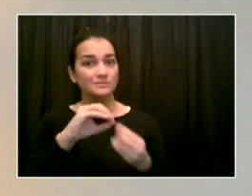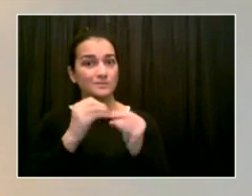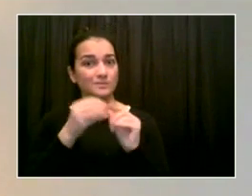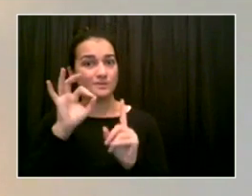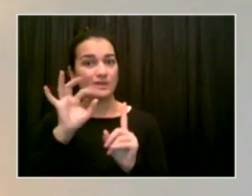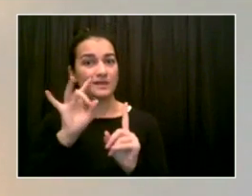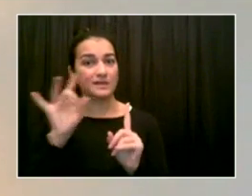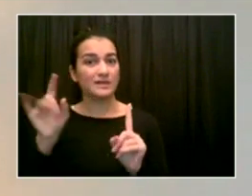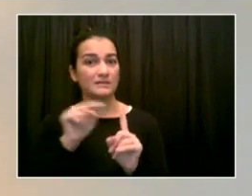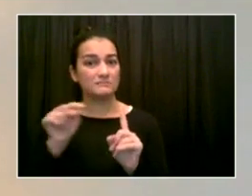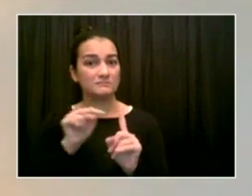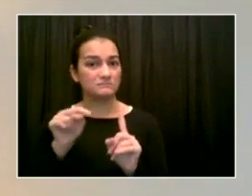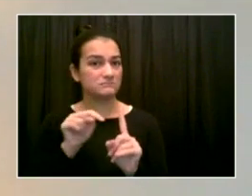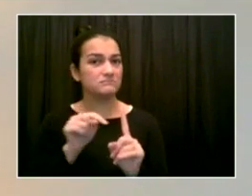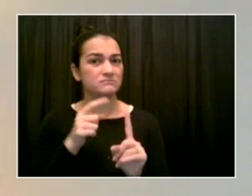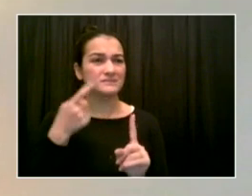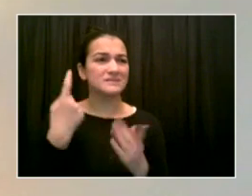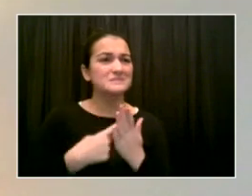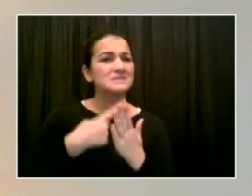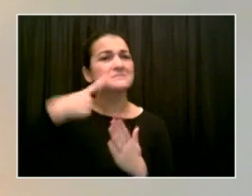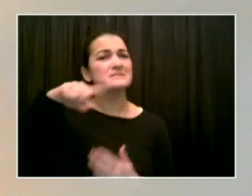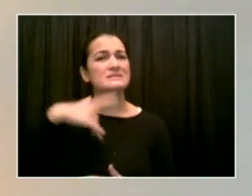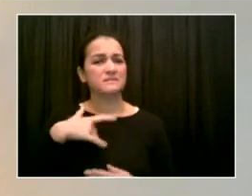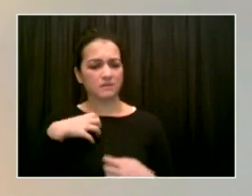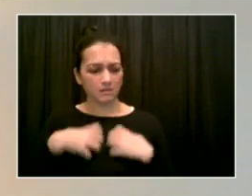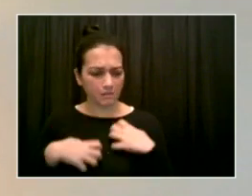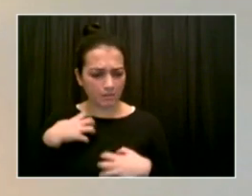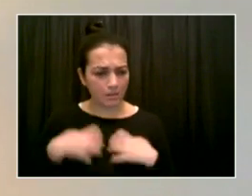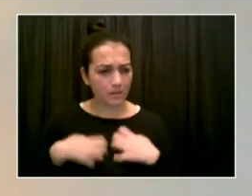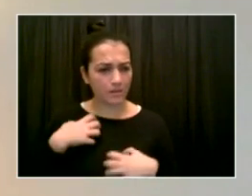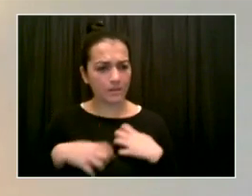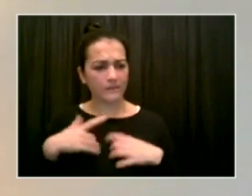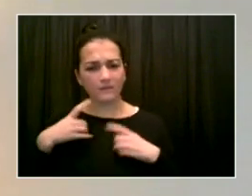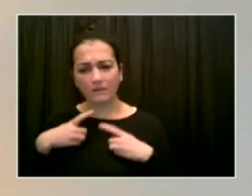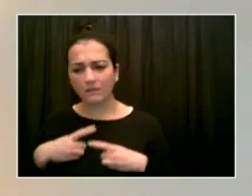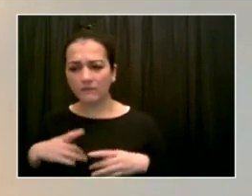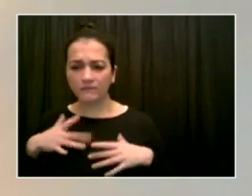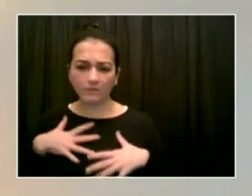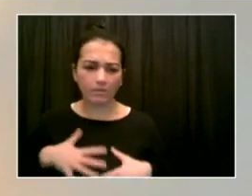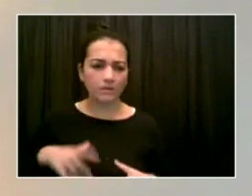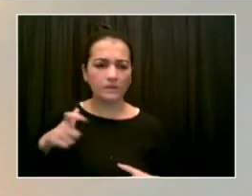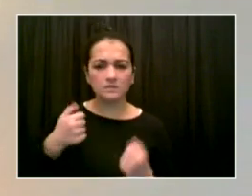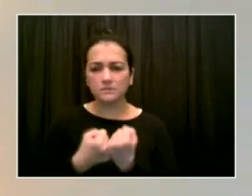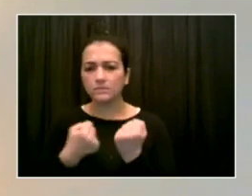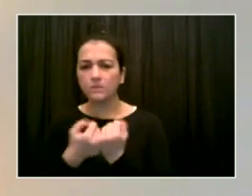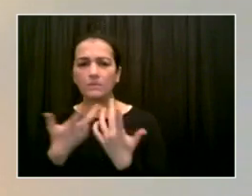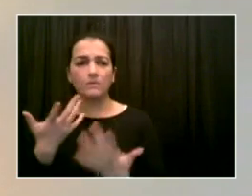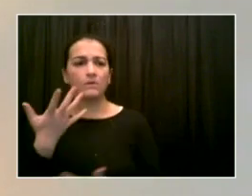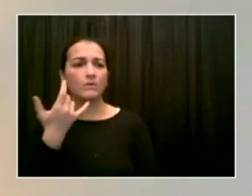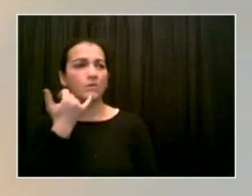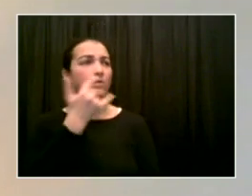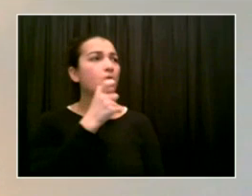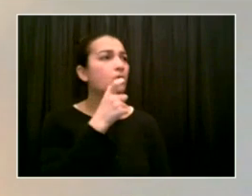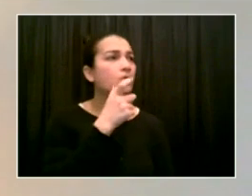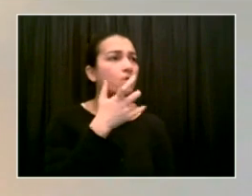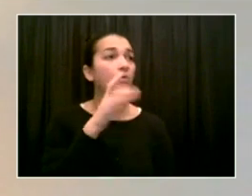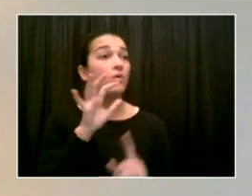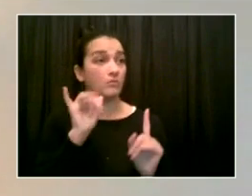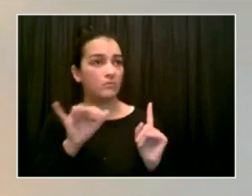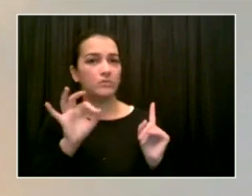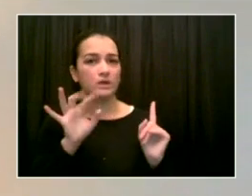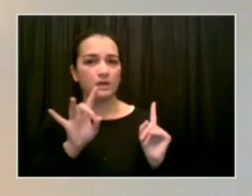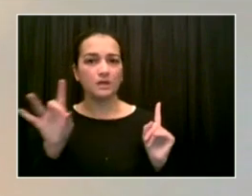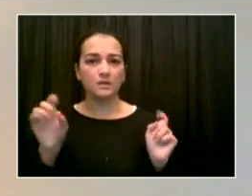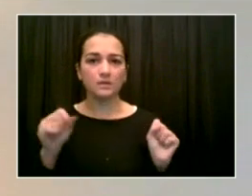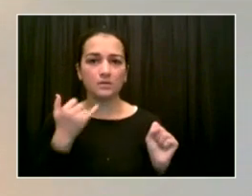enormously and making people feel like there's a reason to move on. And this 3-digit number is easy to